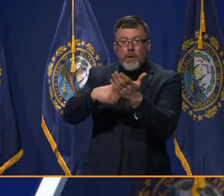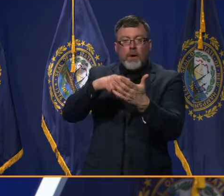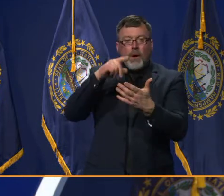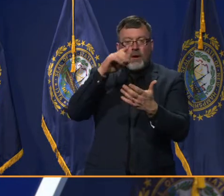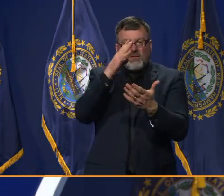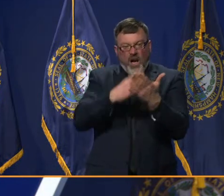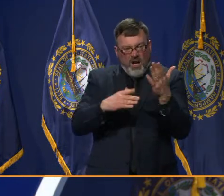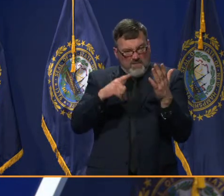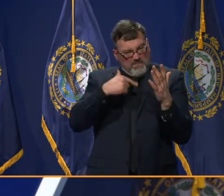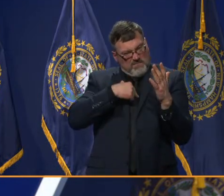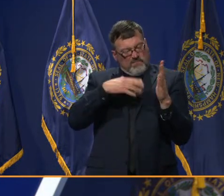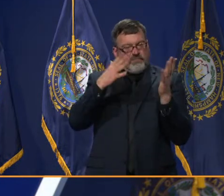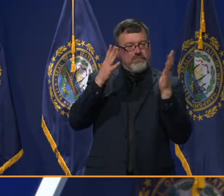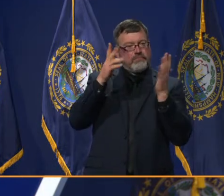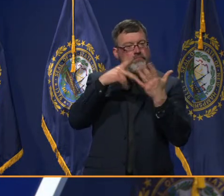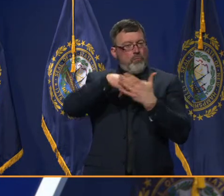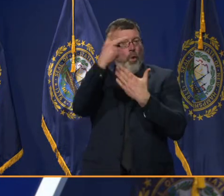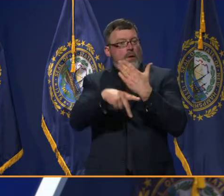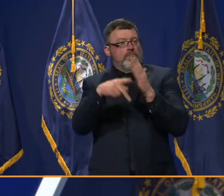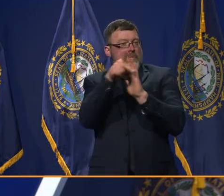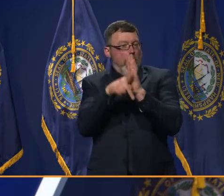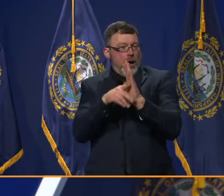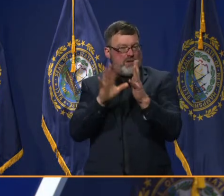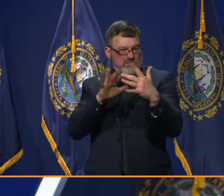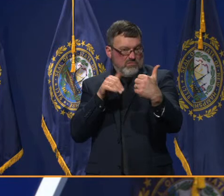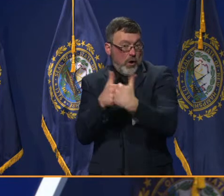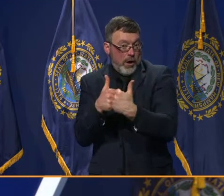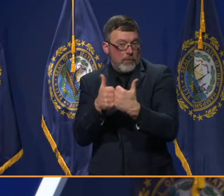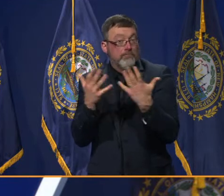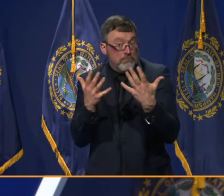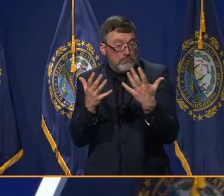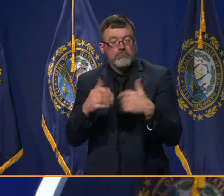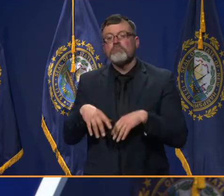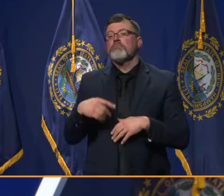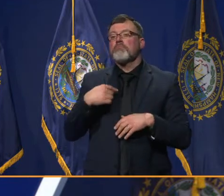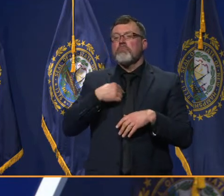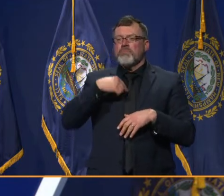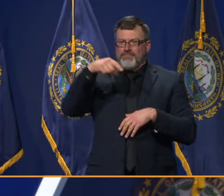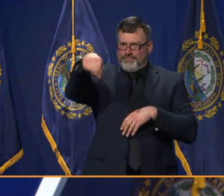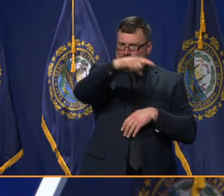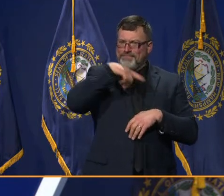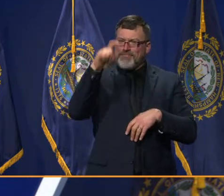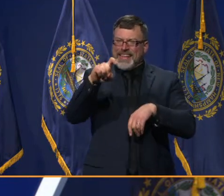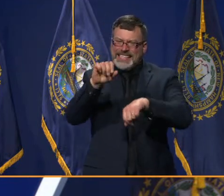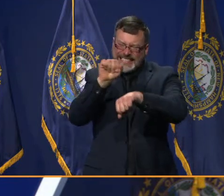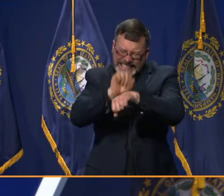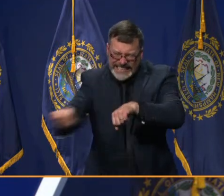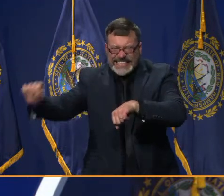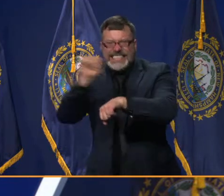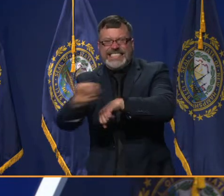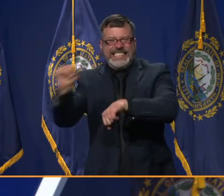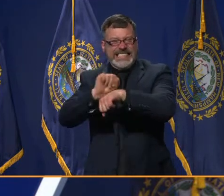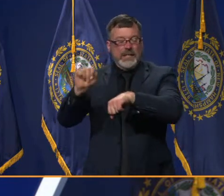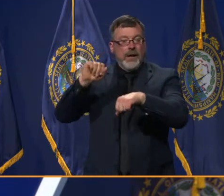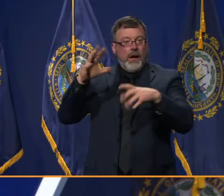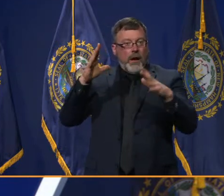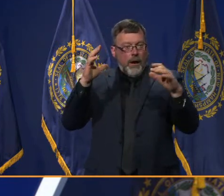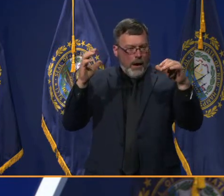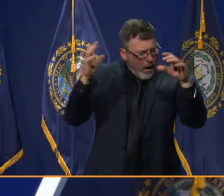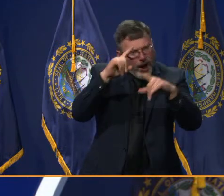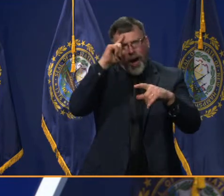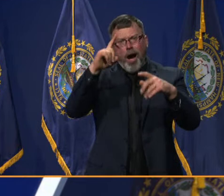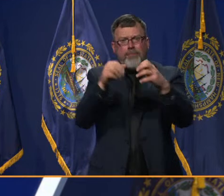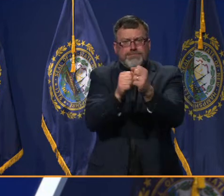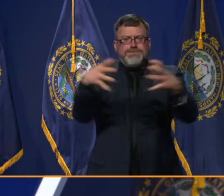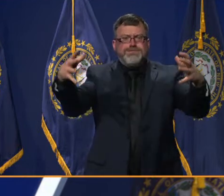that are ahead of us. We have to work hard to fight for this expanded workforce housing that we see lacking across the